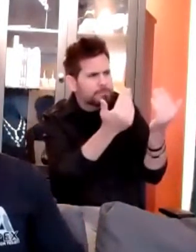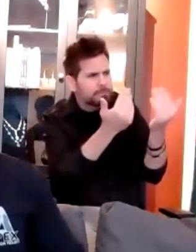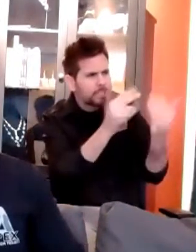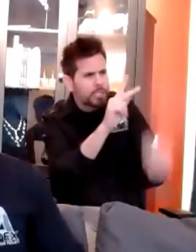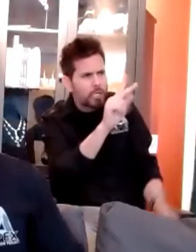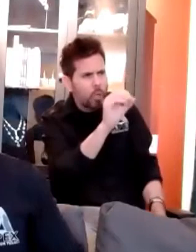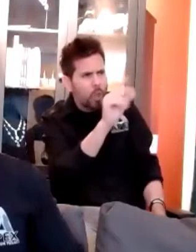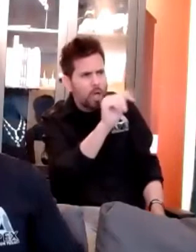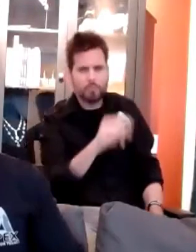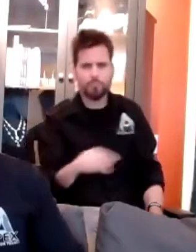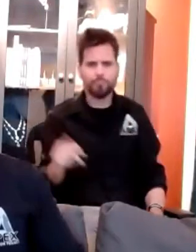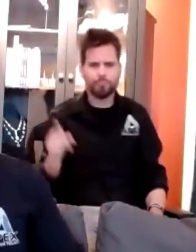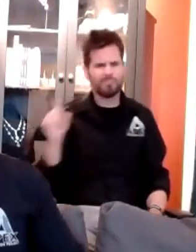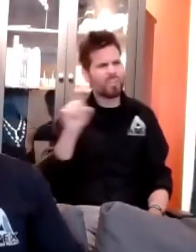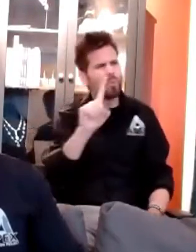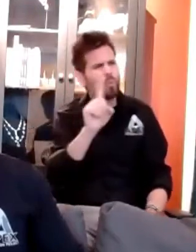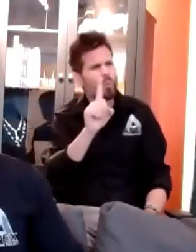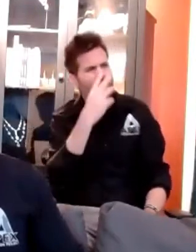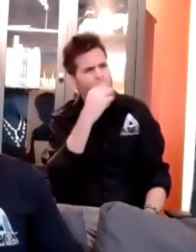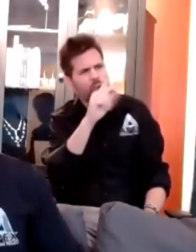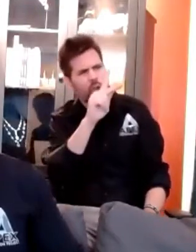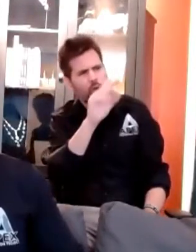Come there. And say,